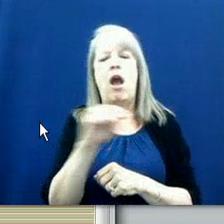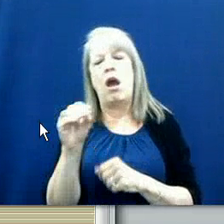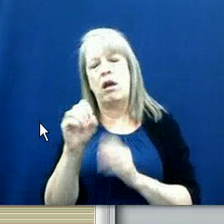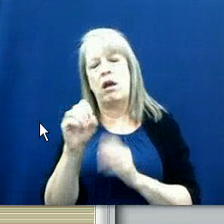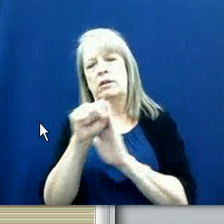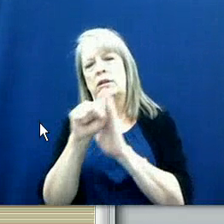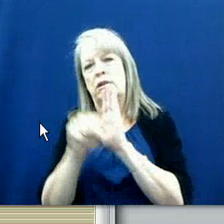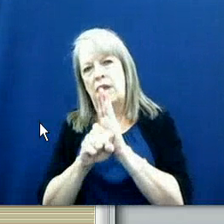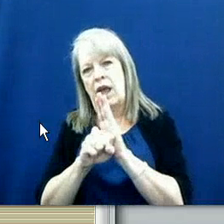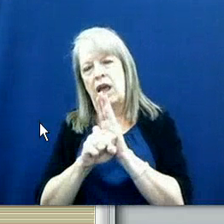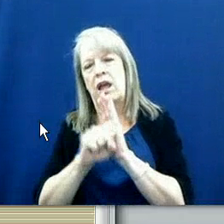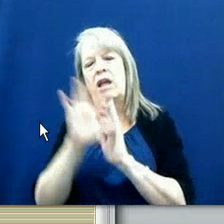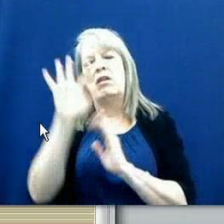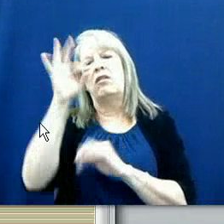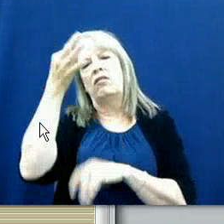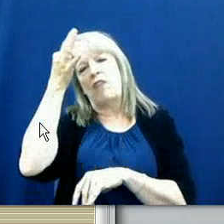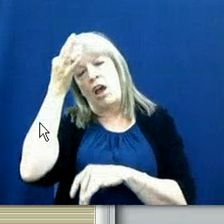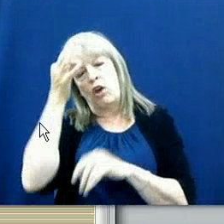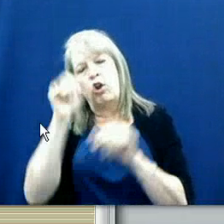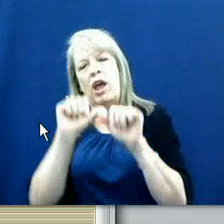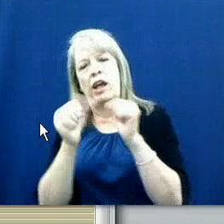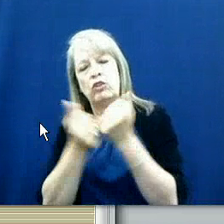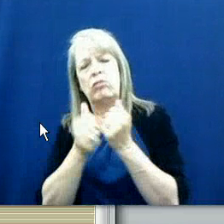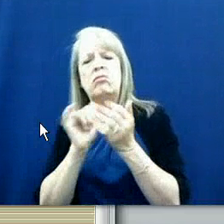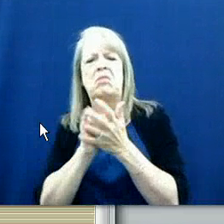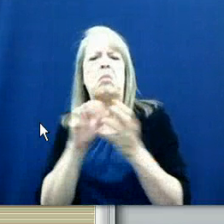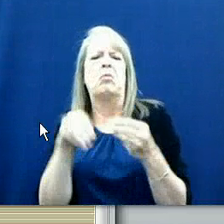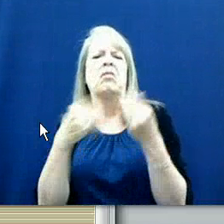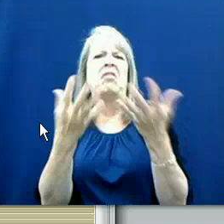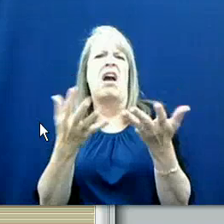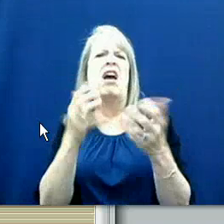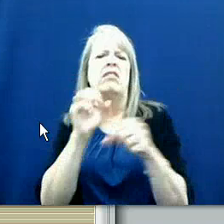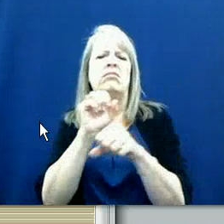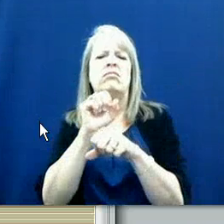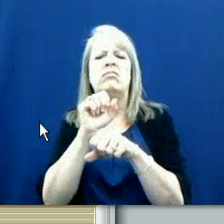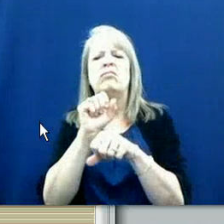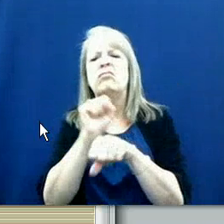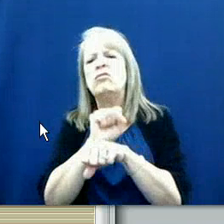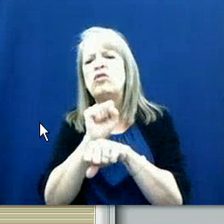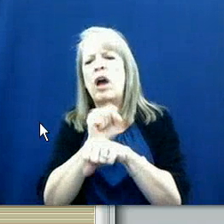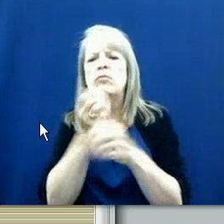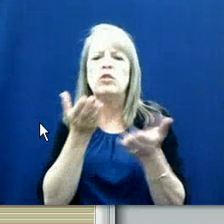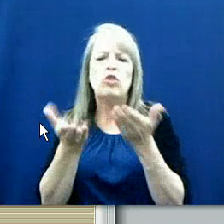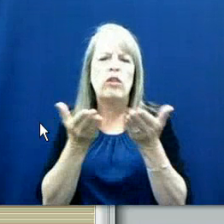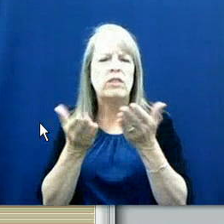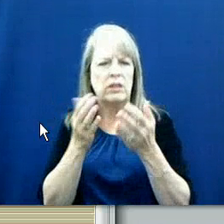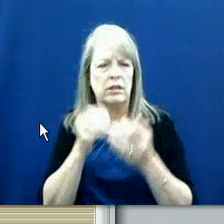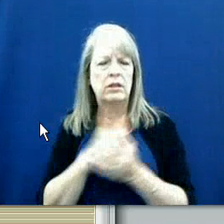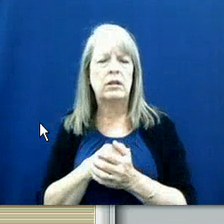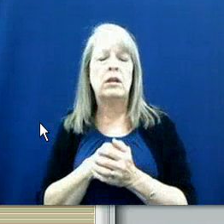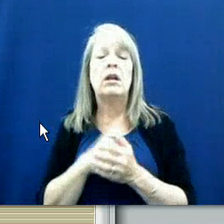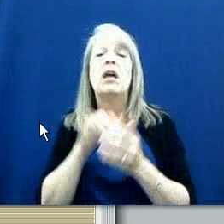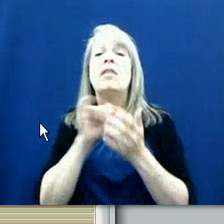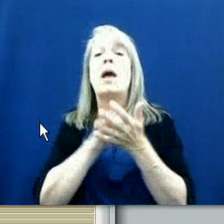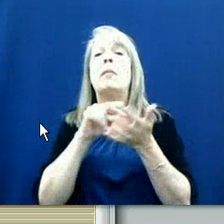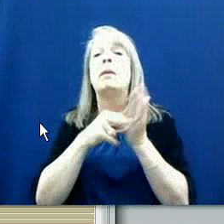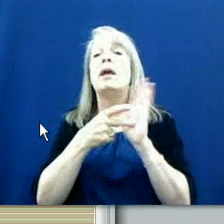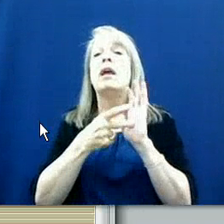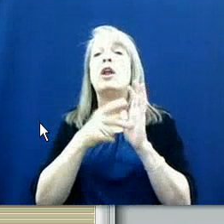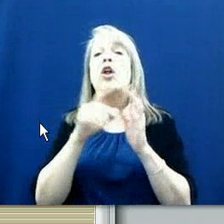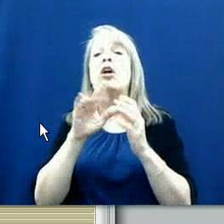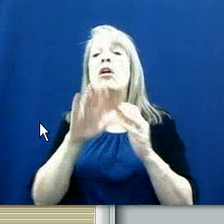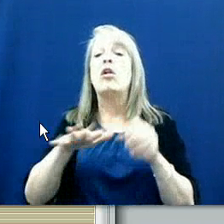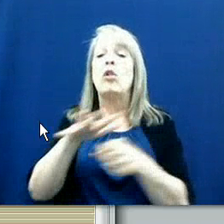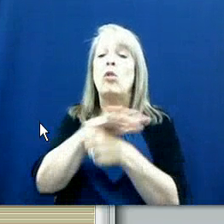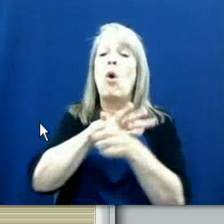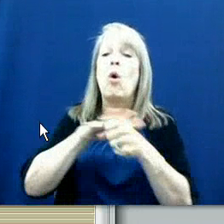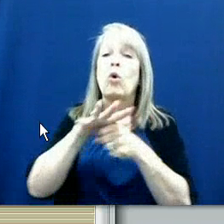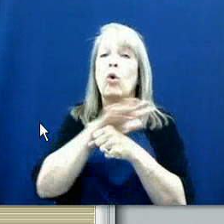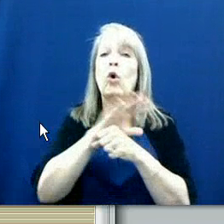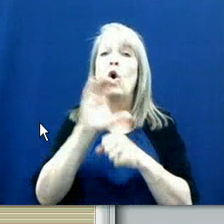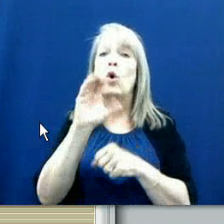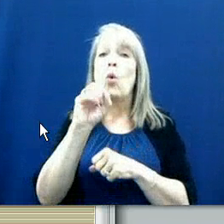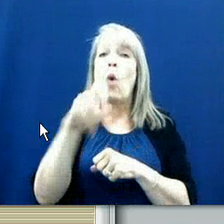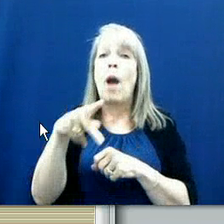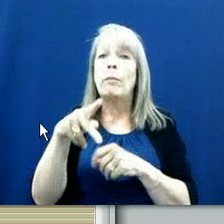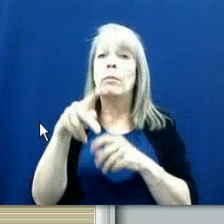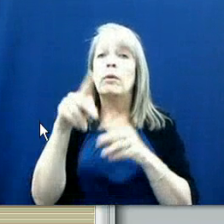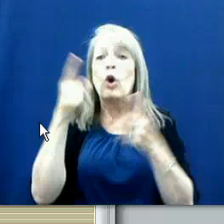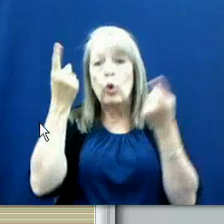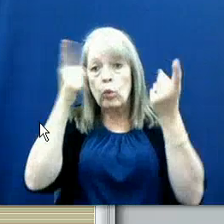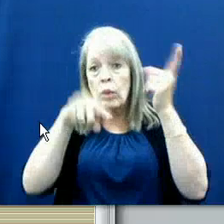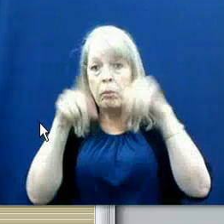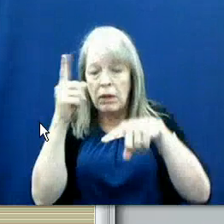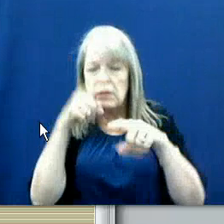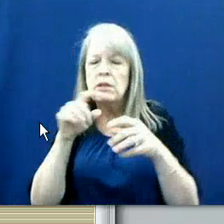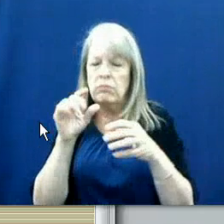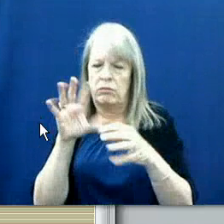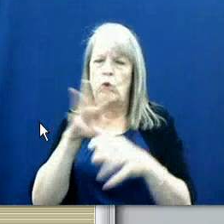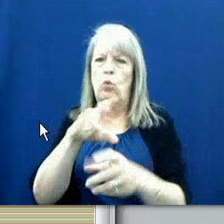federal agencies that provide employment-related services. This included requirements for local cooperative agreements. As